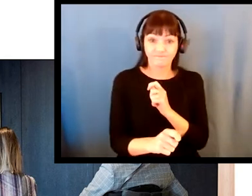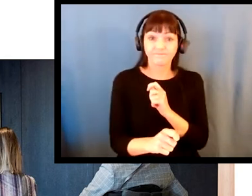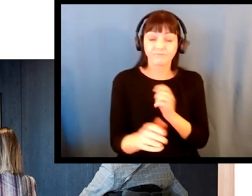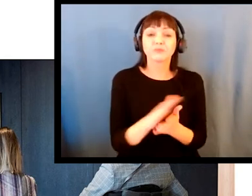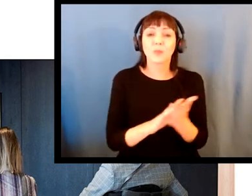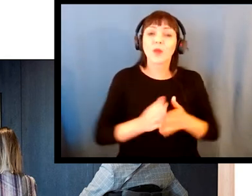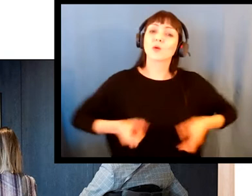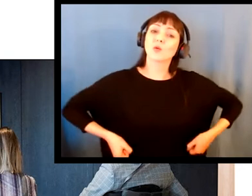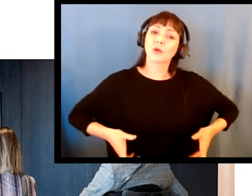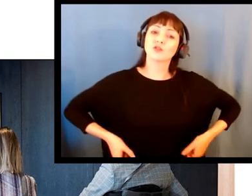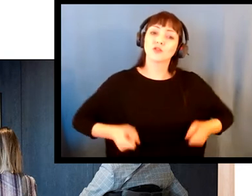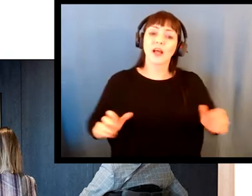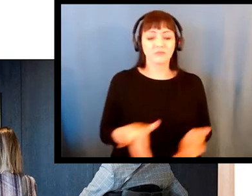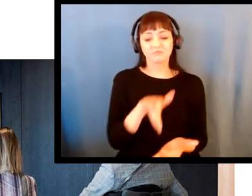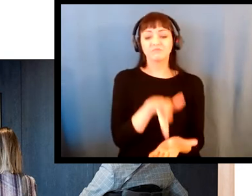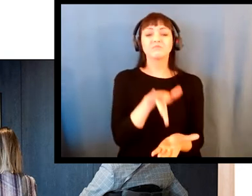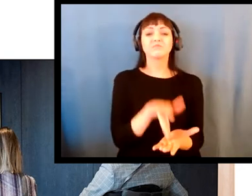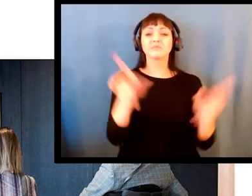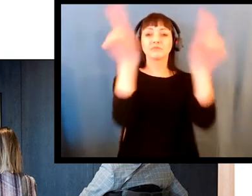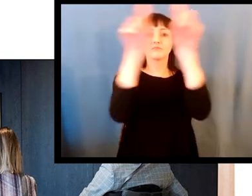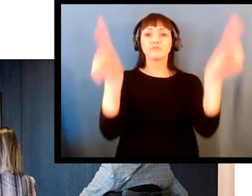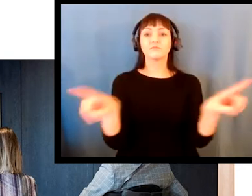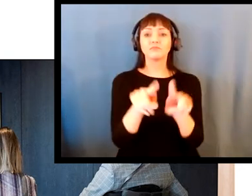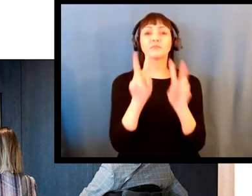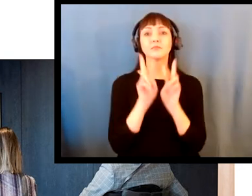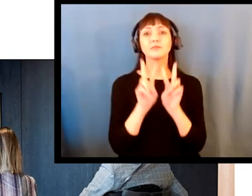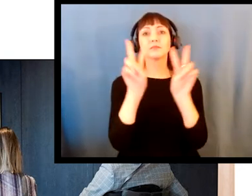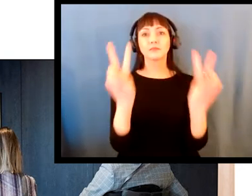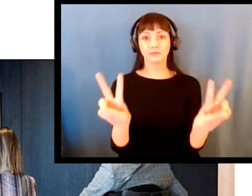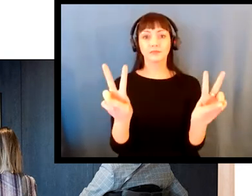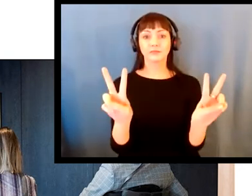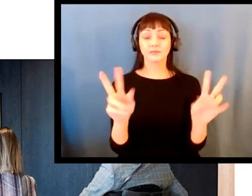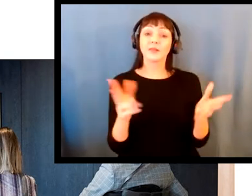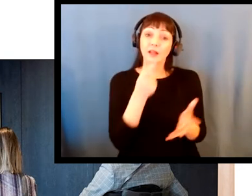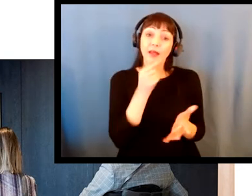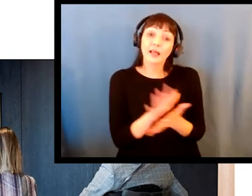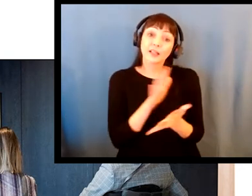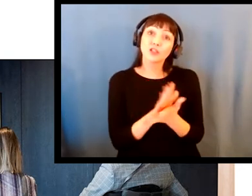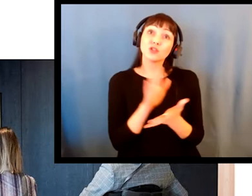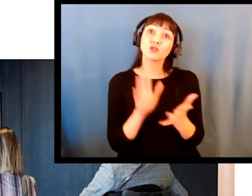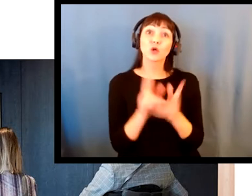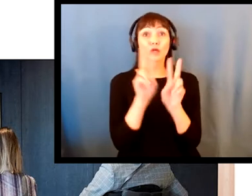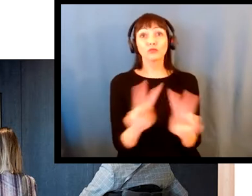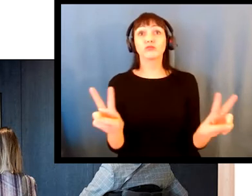seating so that wheelchair users can occupy the prized central position, just like everyone else, and enjoy the